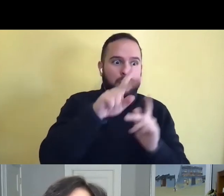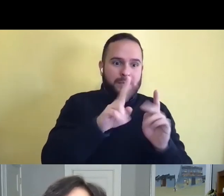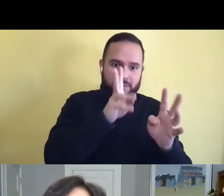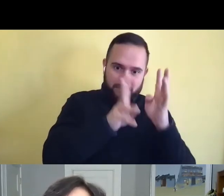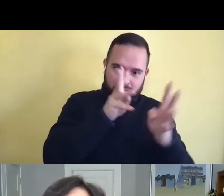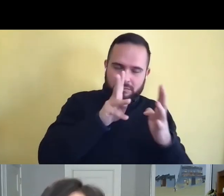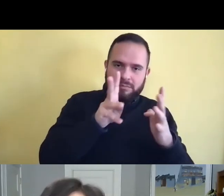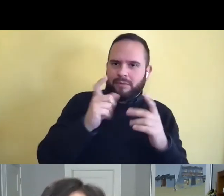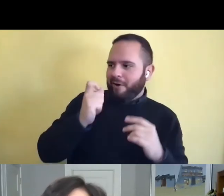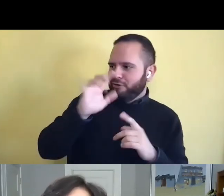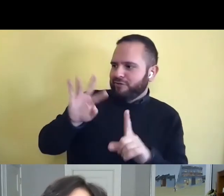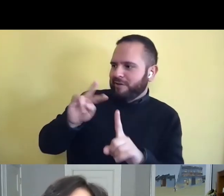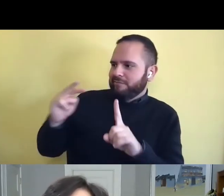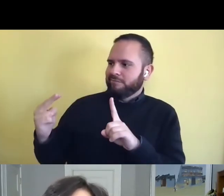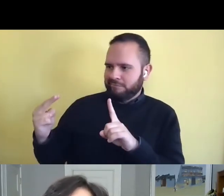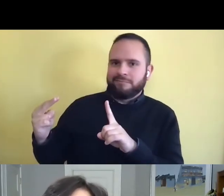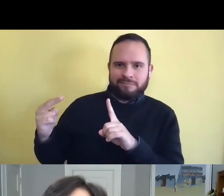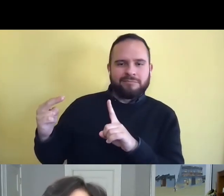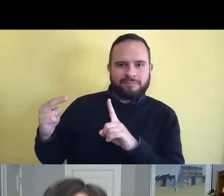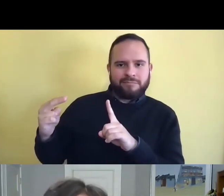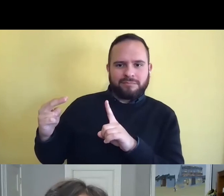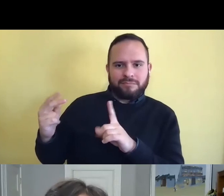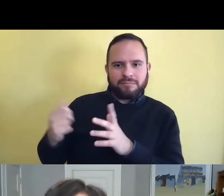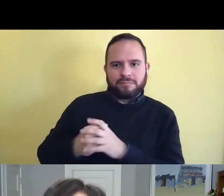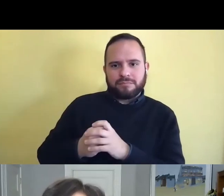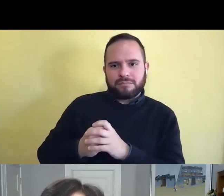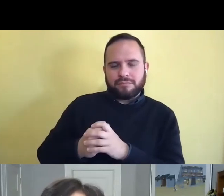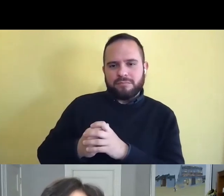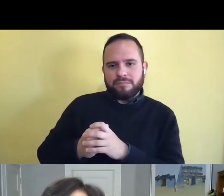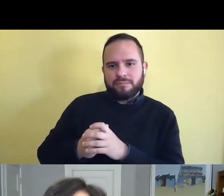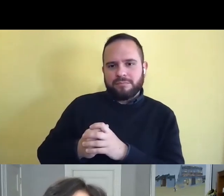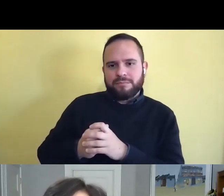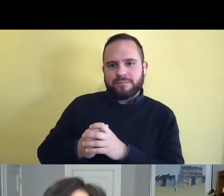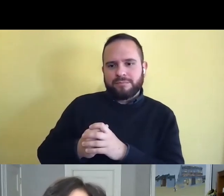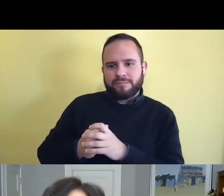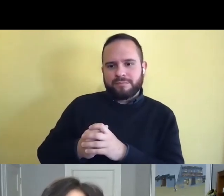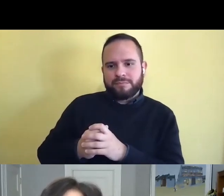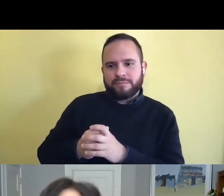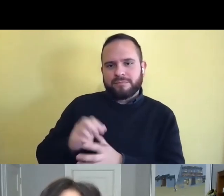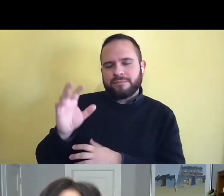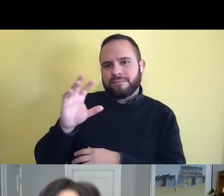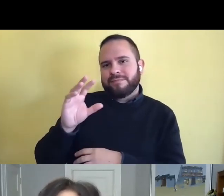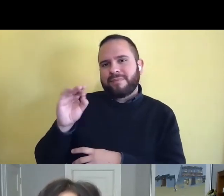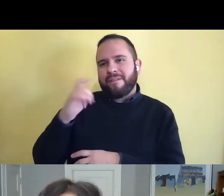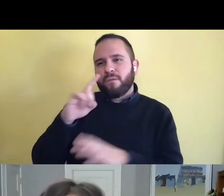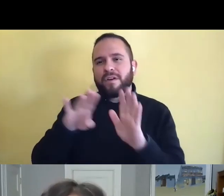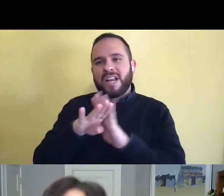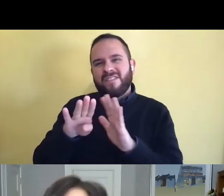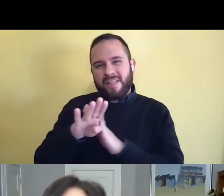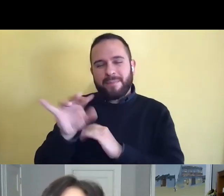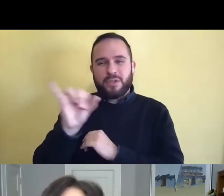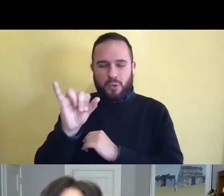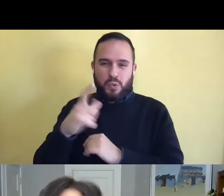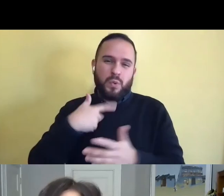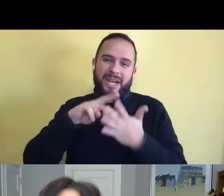the current quote unquote development. When I say development, I actually mean the entire ecosystem, especially in